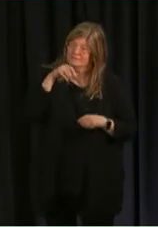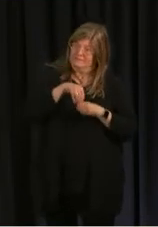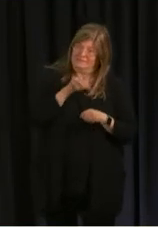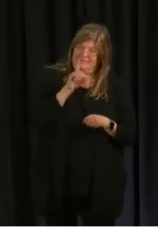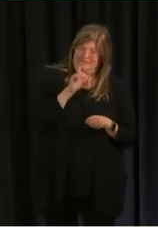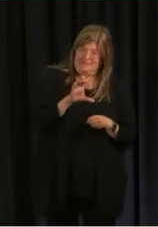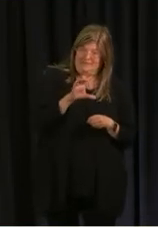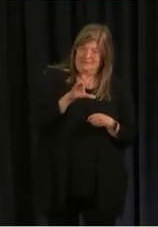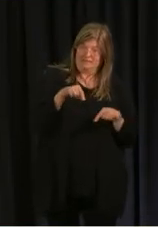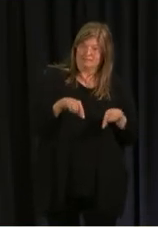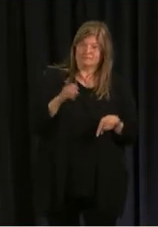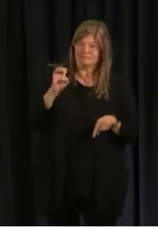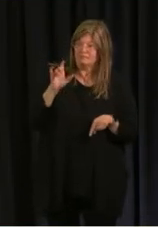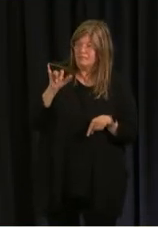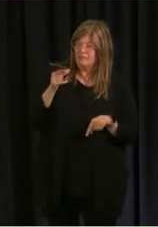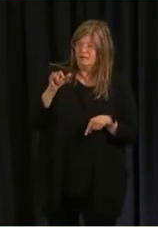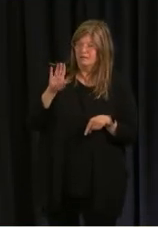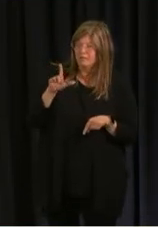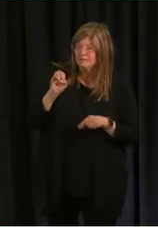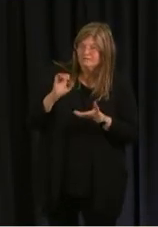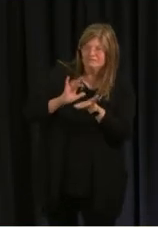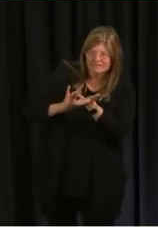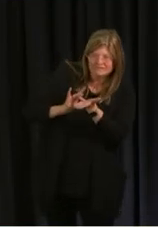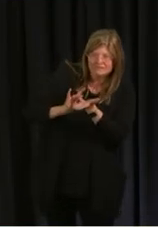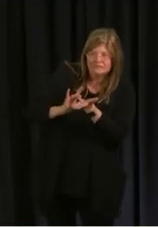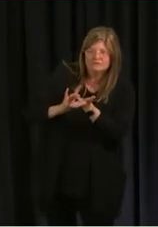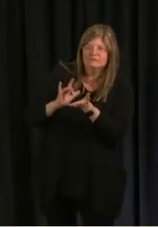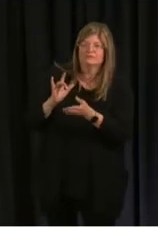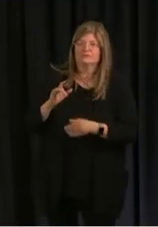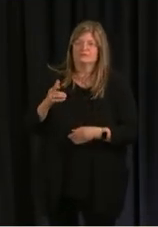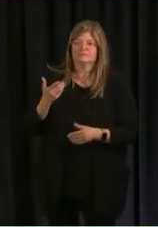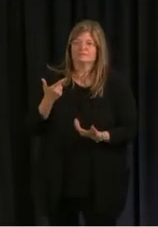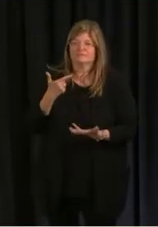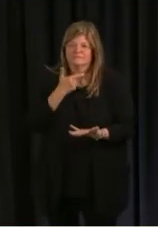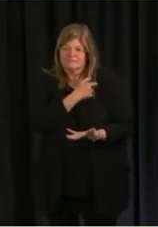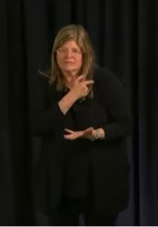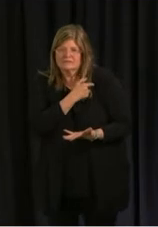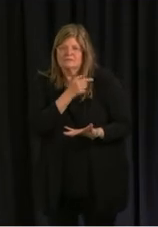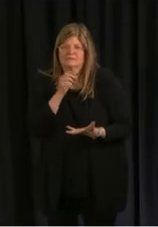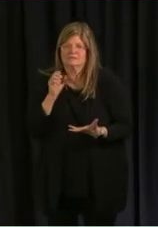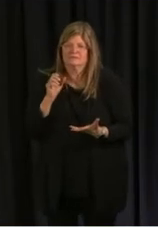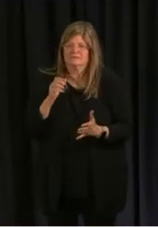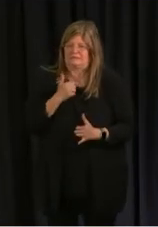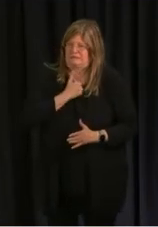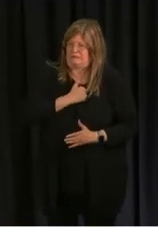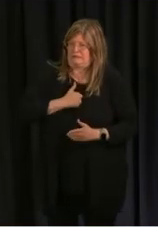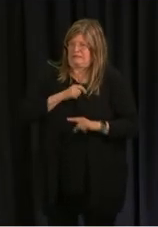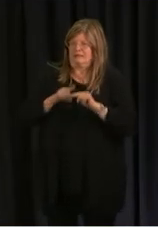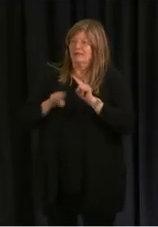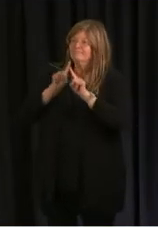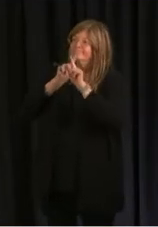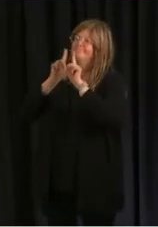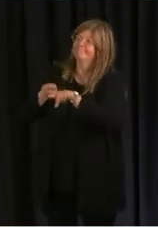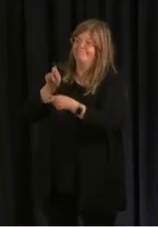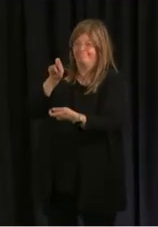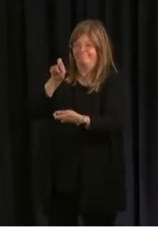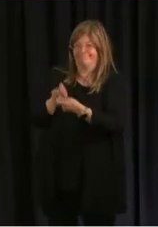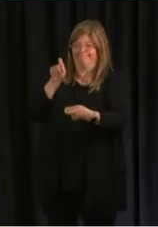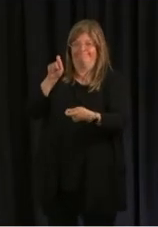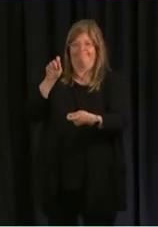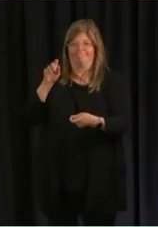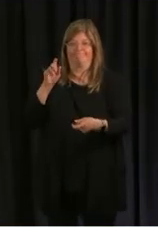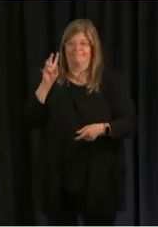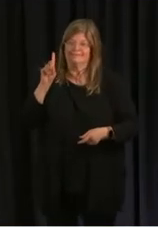these eligible medical conditions and want the vaccine. So I'm sorry I can't give you a specific time for yourself. It